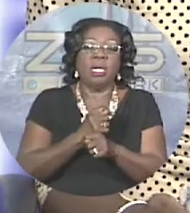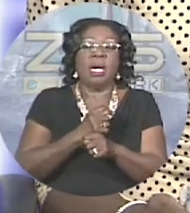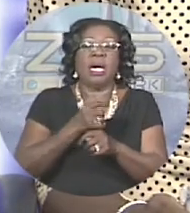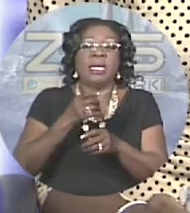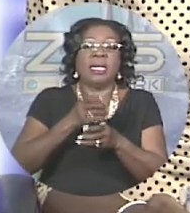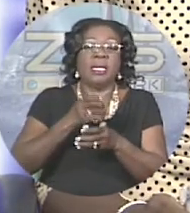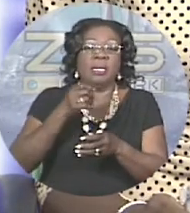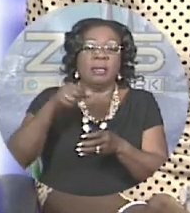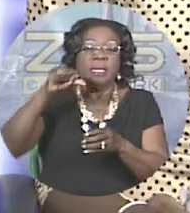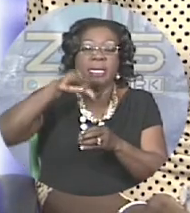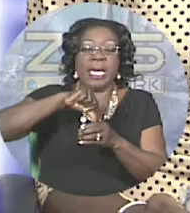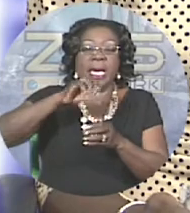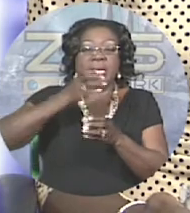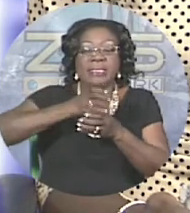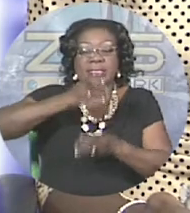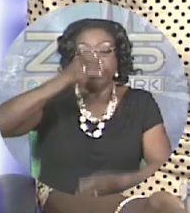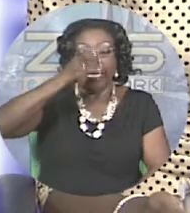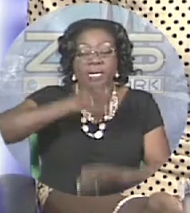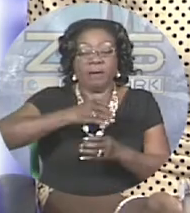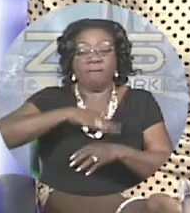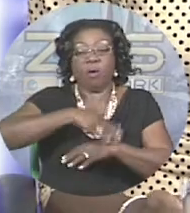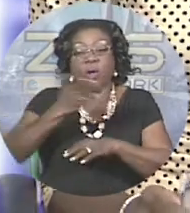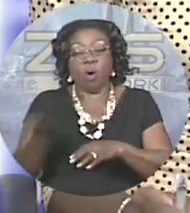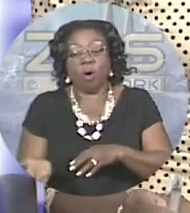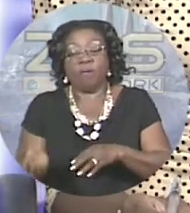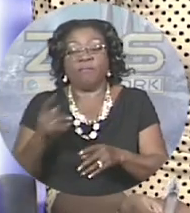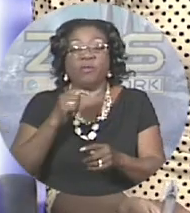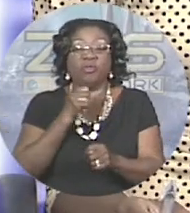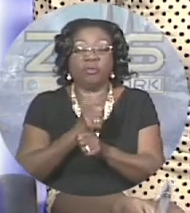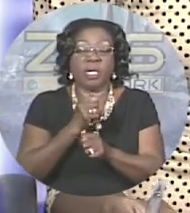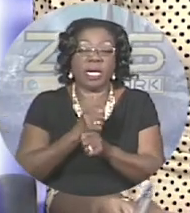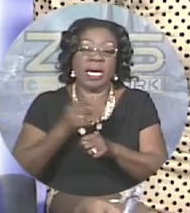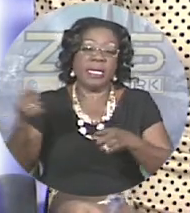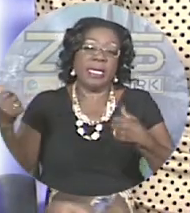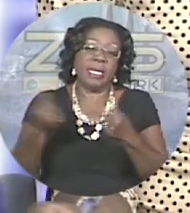before rolling over the victim. He was pronounced dead at the scene. Investigations continue.